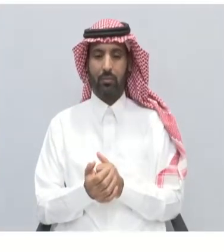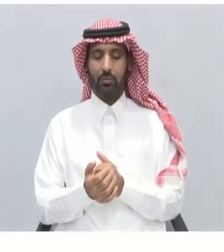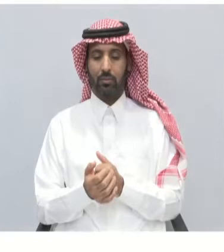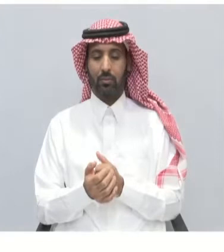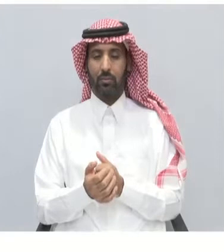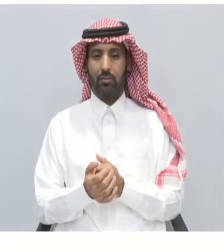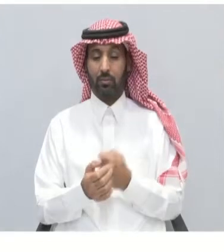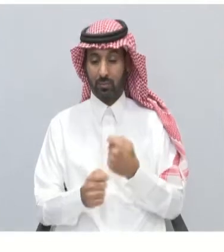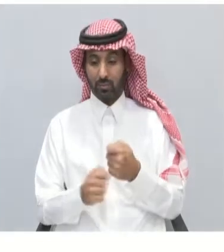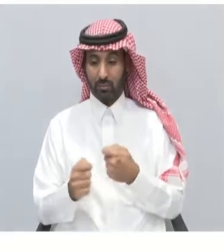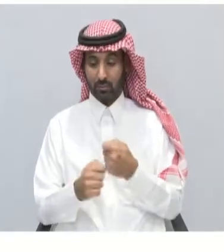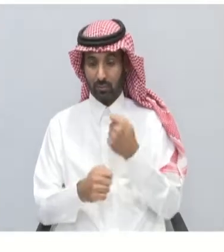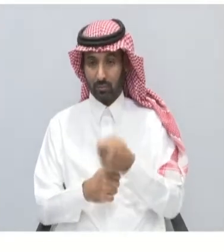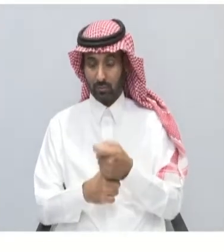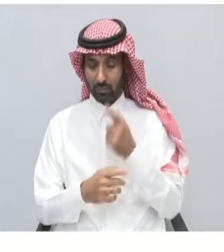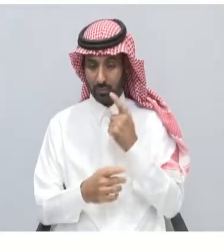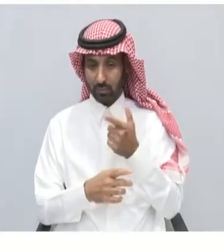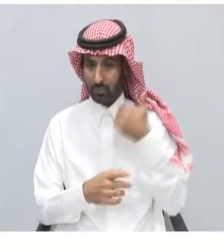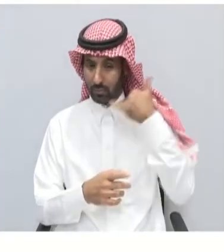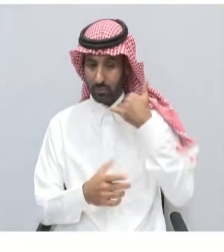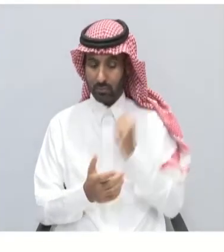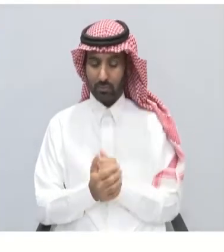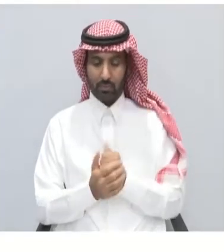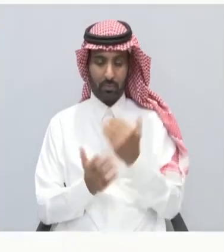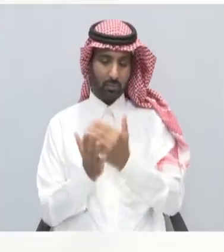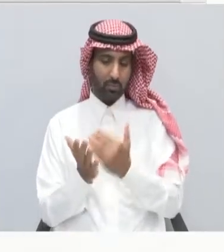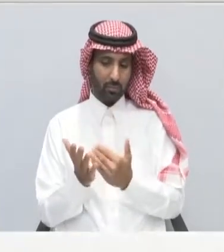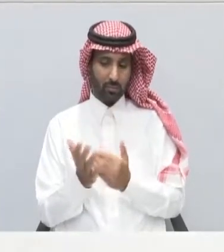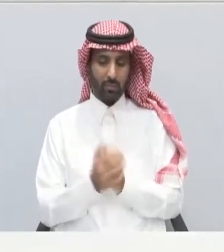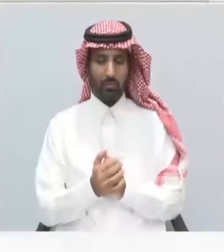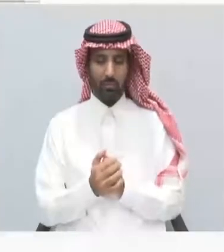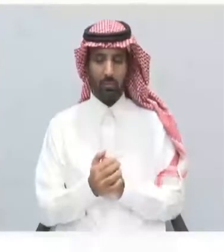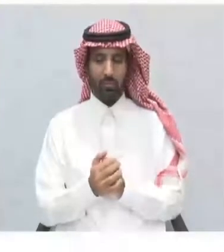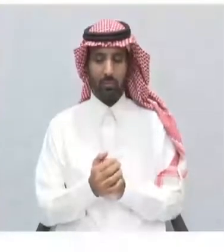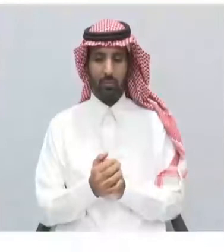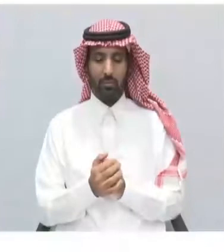mentioned here. Let's see the other list and hear it together.